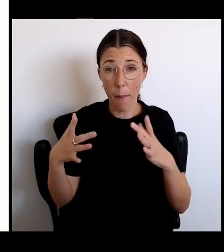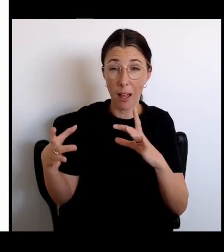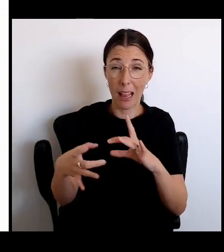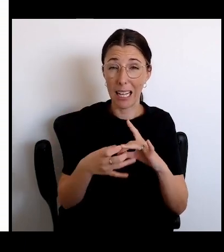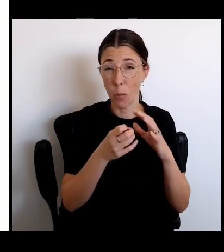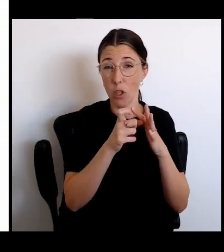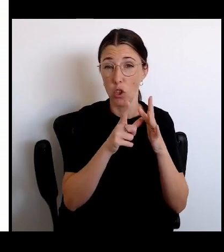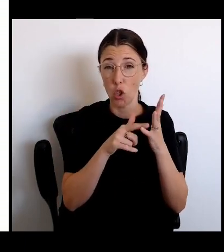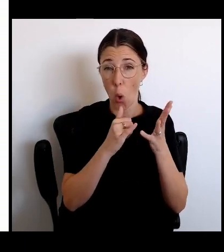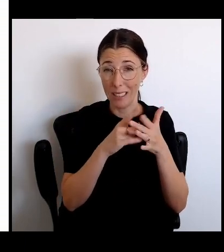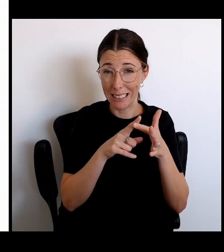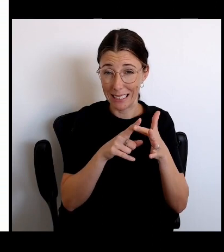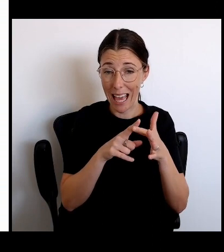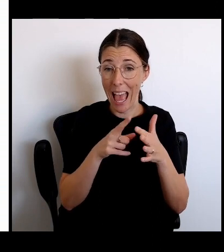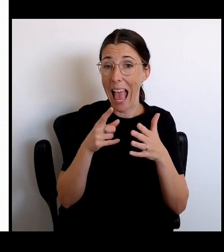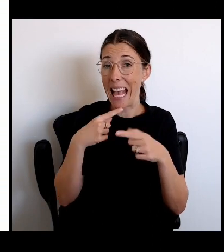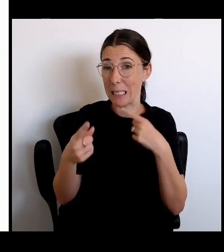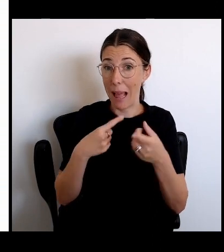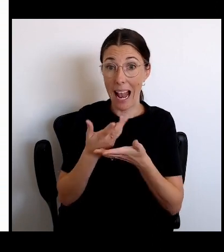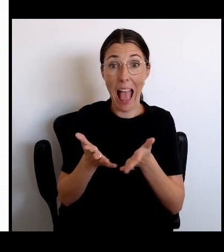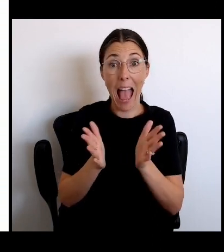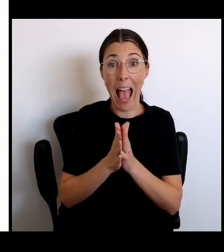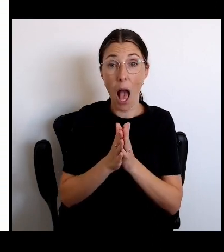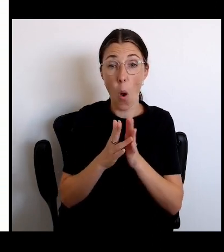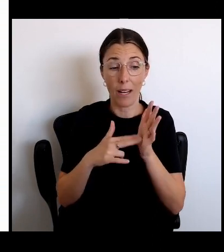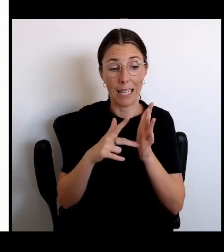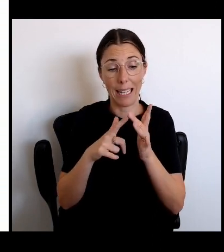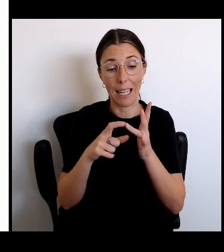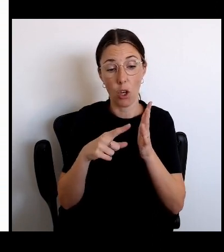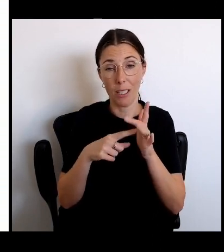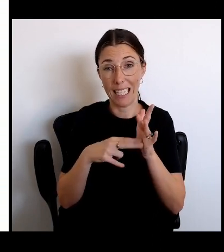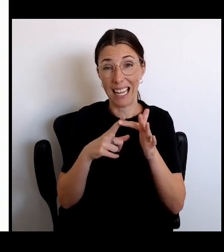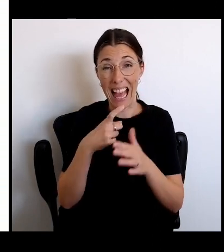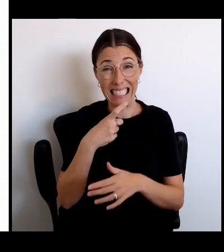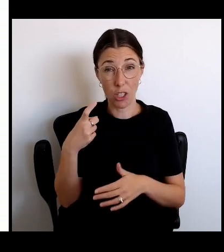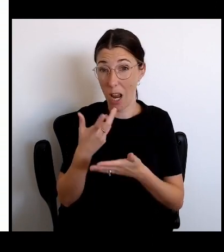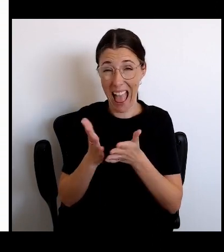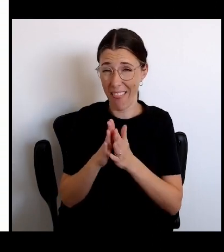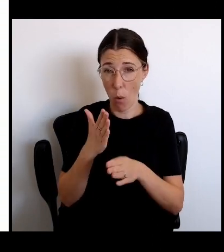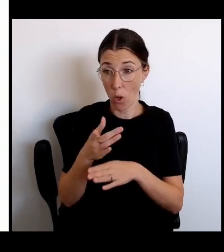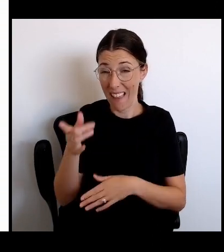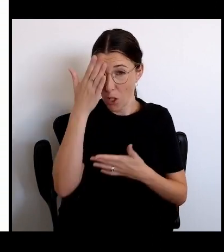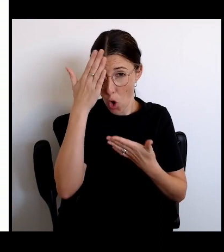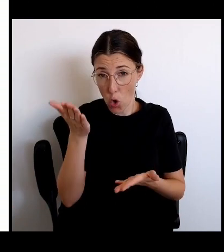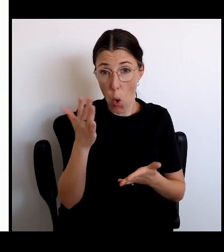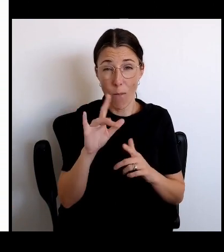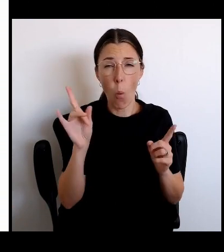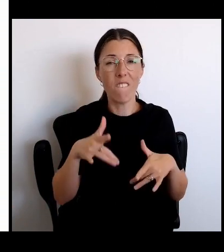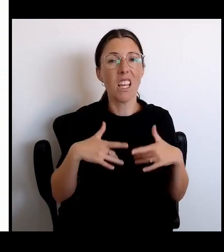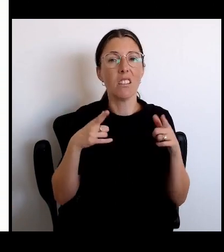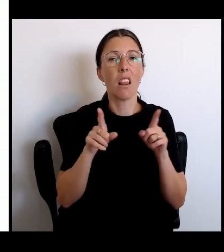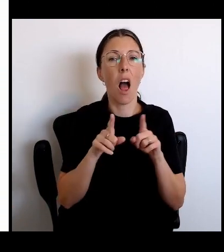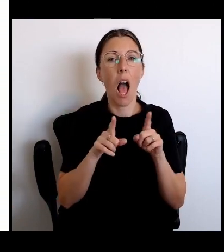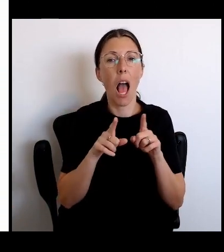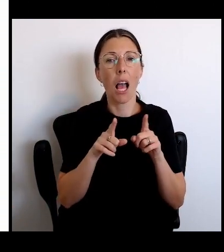nicotine addiction works for them. They really have no clue about what nicotine withdrawal feels like and